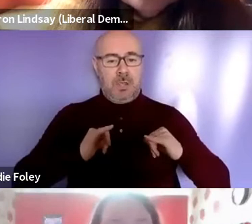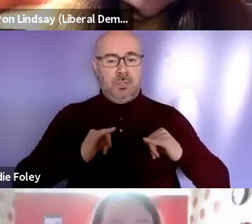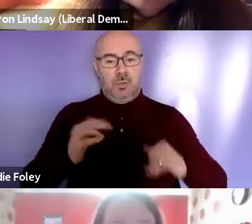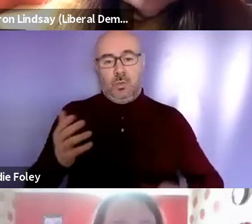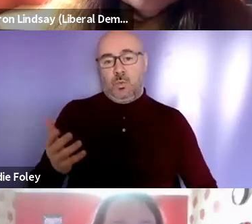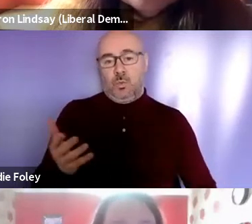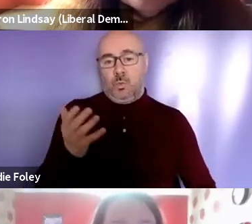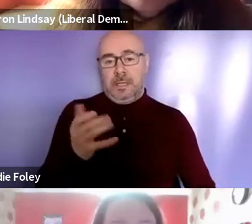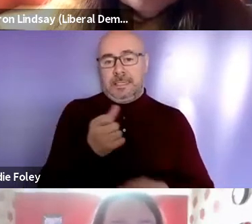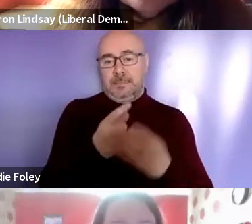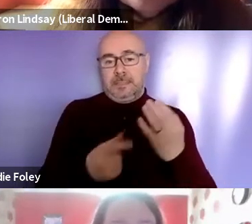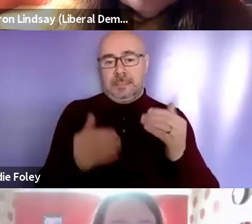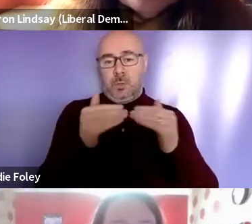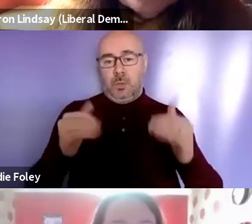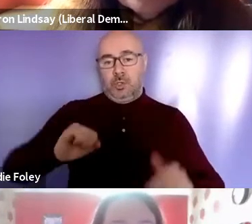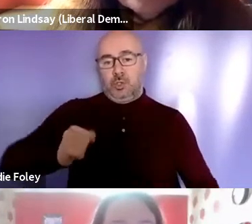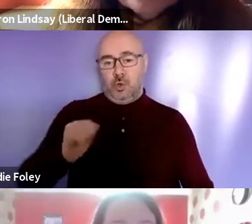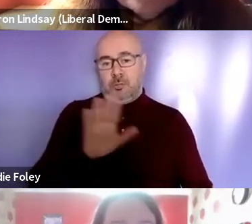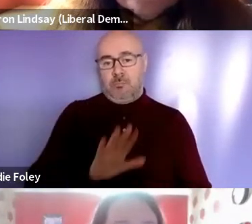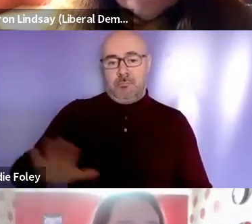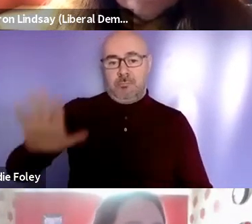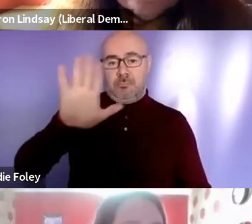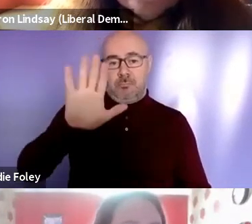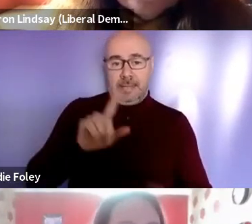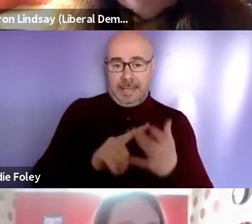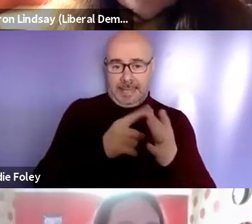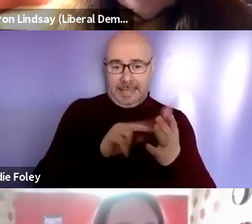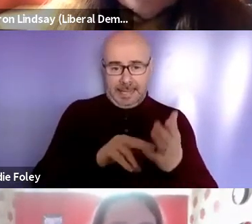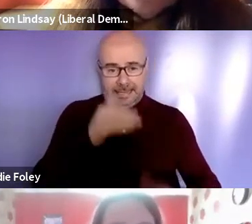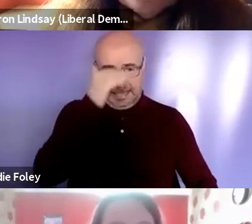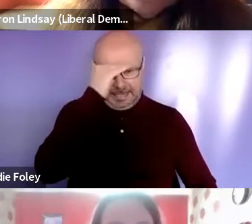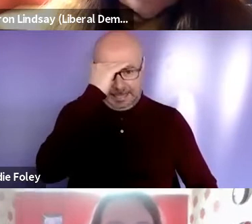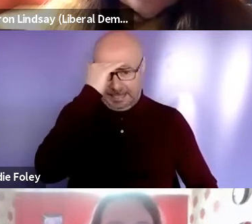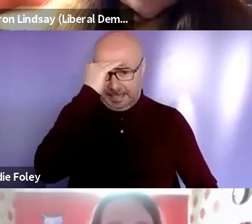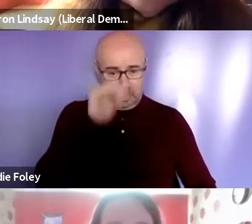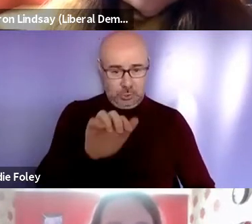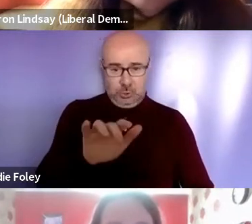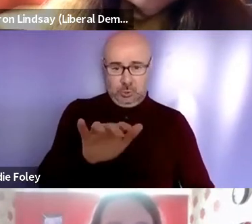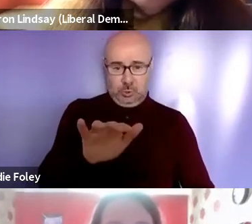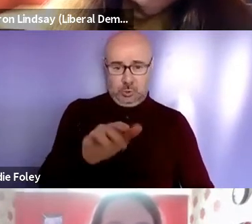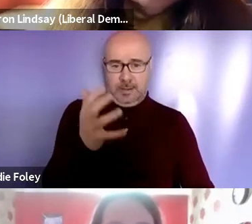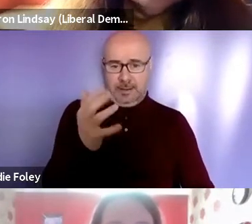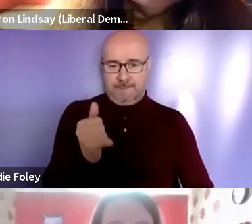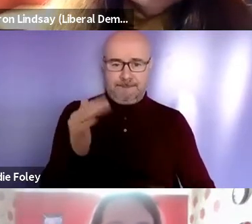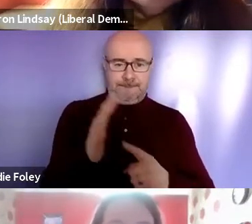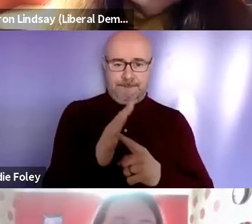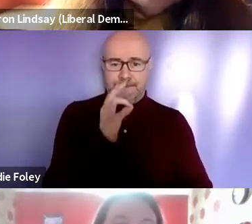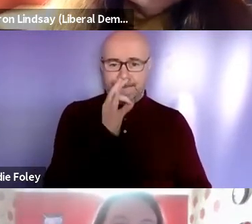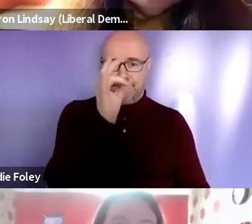Disability Equality Scotland. I wonder if Ian is there to ask another important question